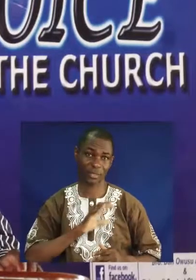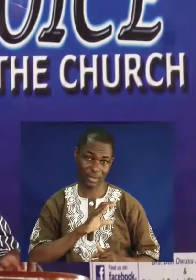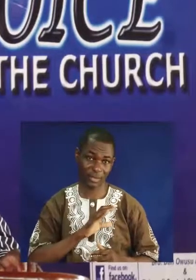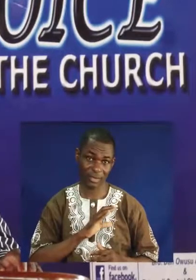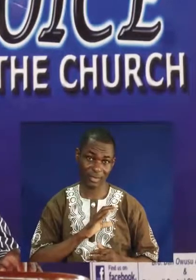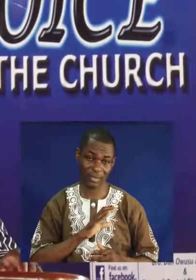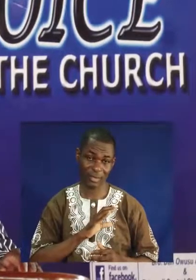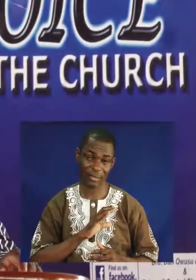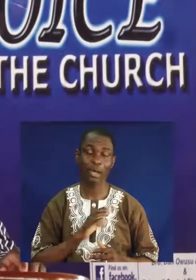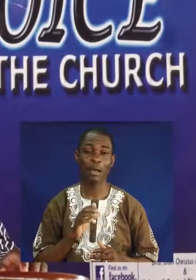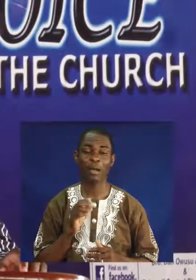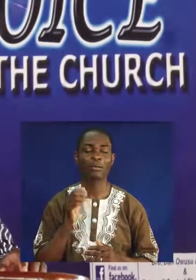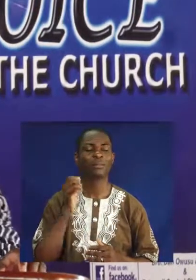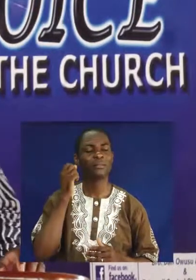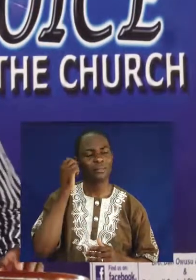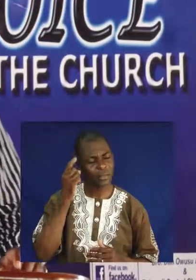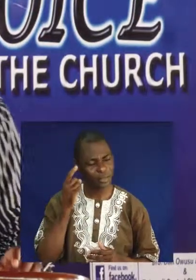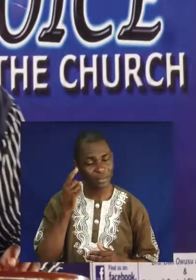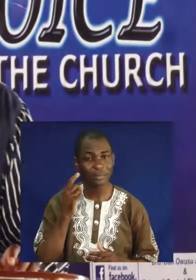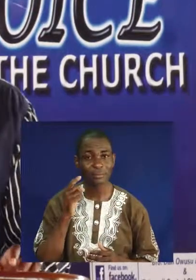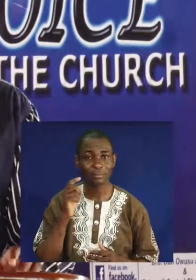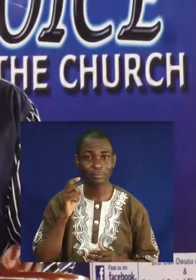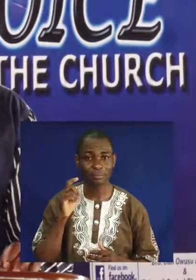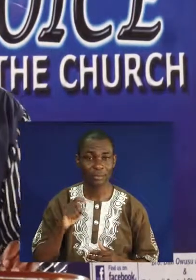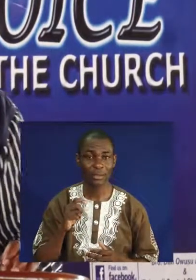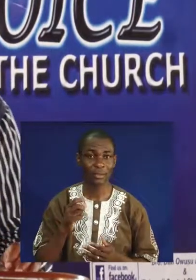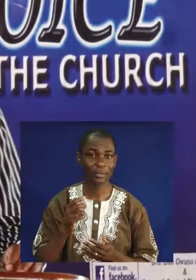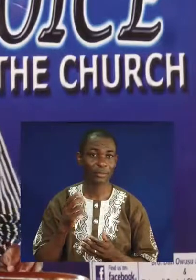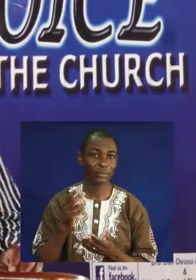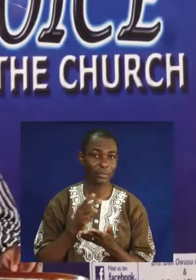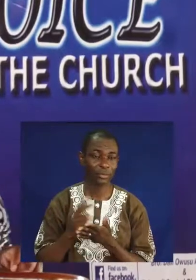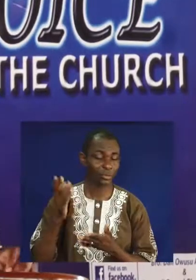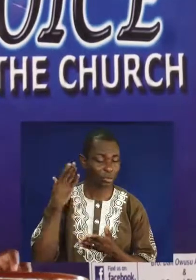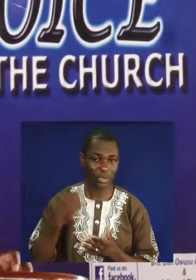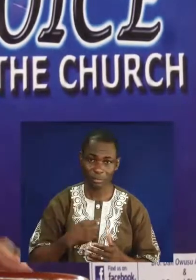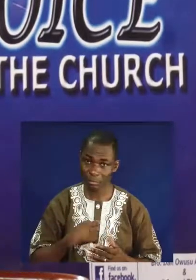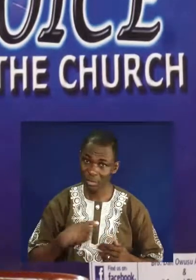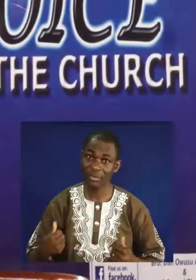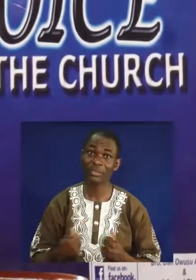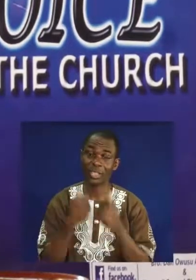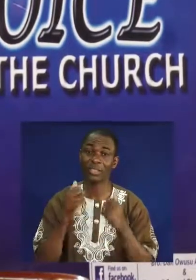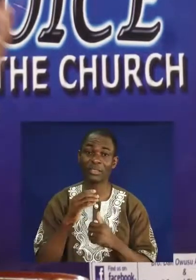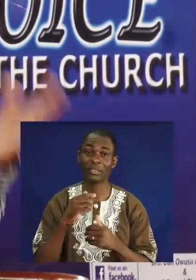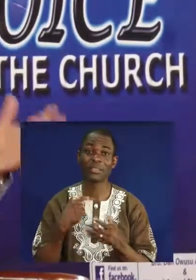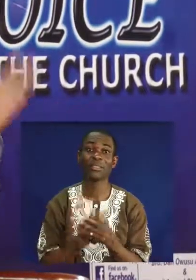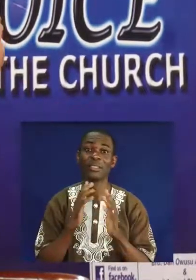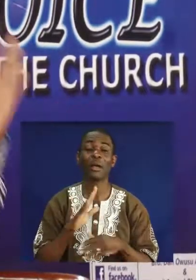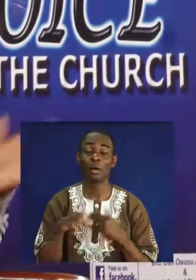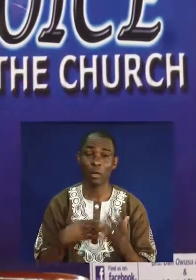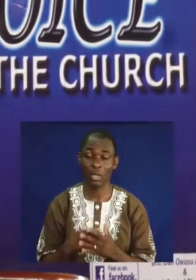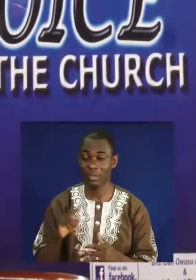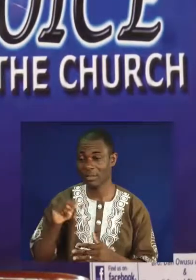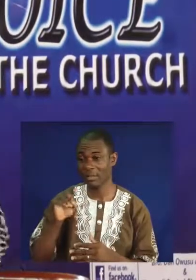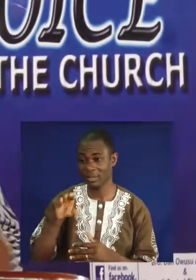bi ase. The last 2 weeks no my challenge me ne wo mmienu nyinaa sɛ yɛka NDC